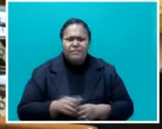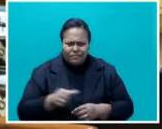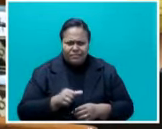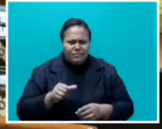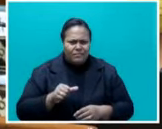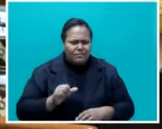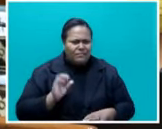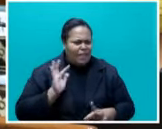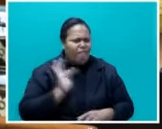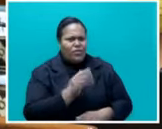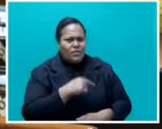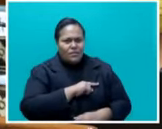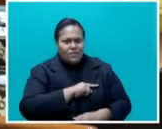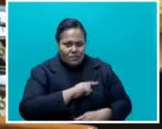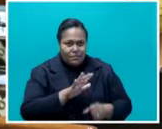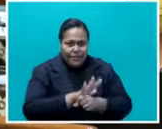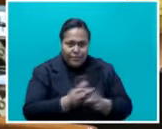he quoted lawyer Richard Naidu.